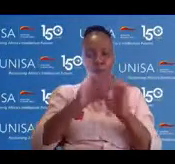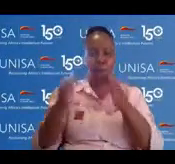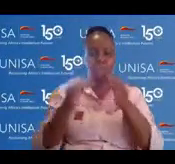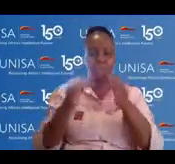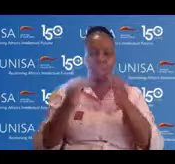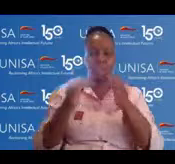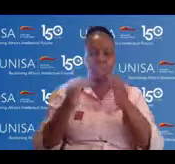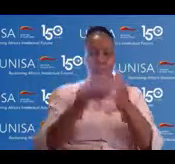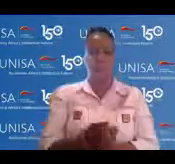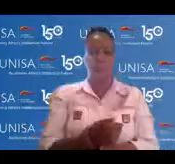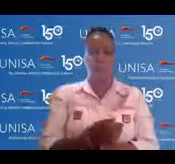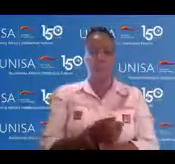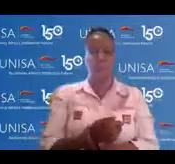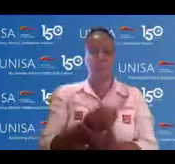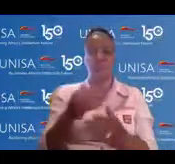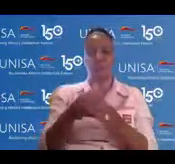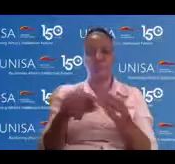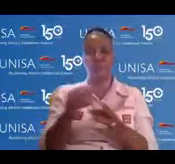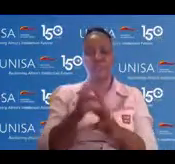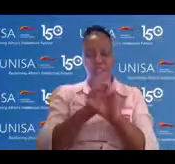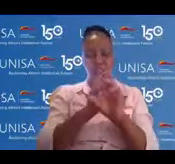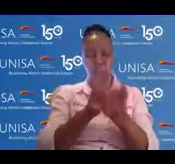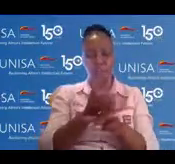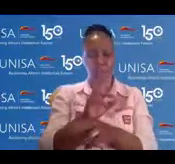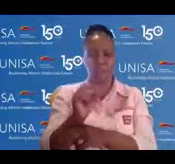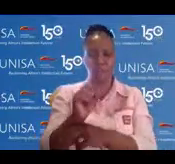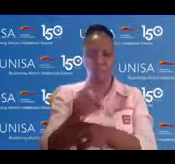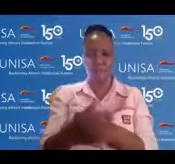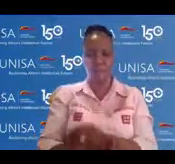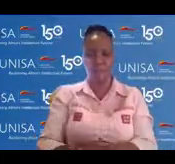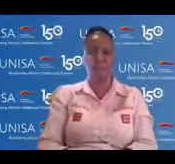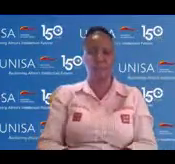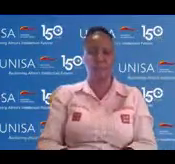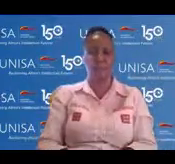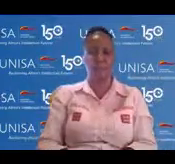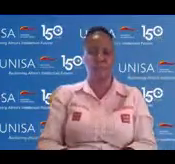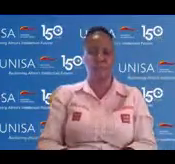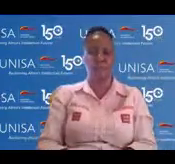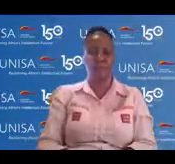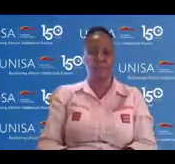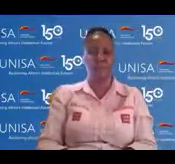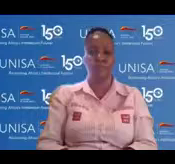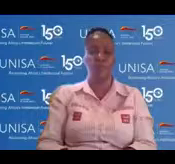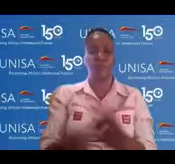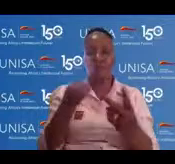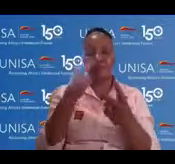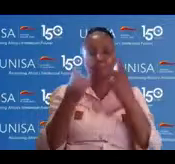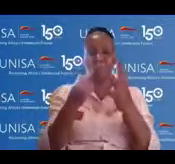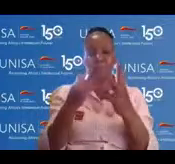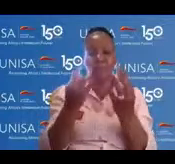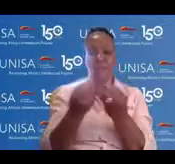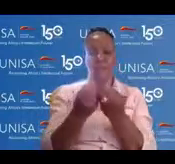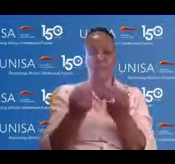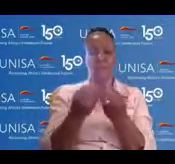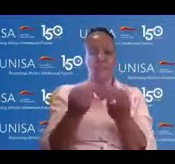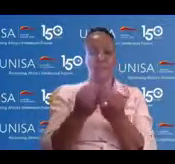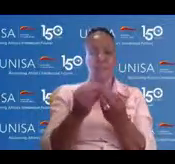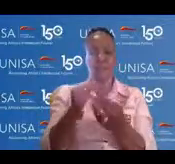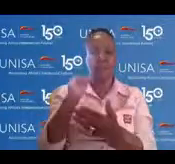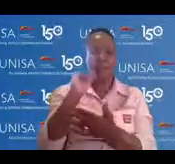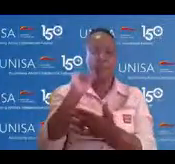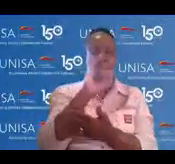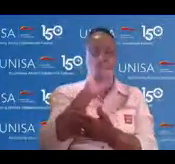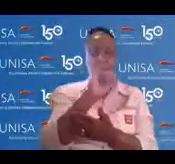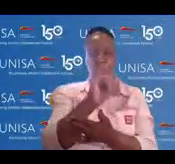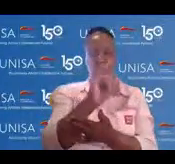our responses, we are seeing things like flight mode, finding